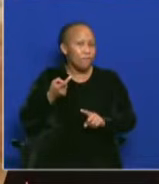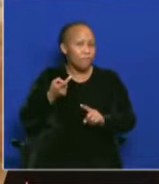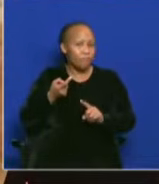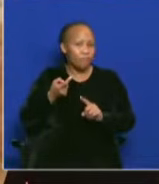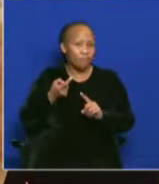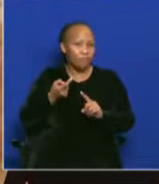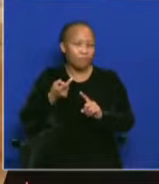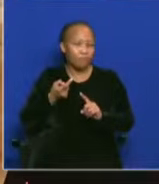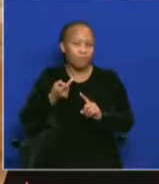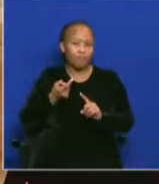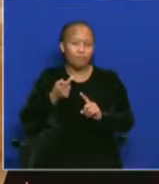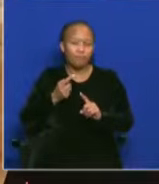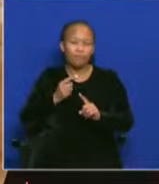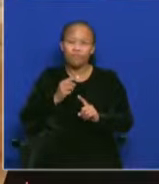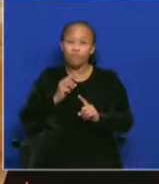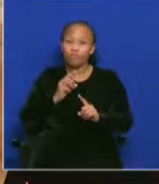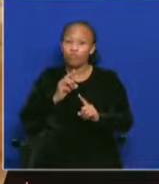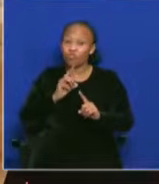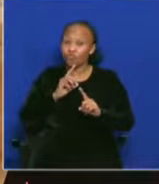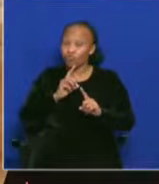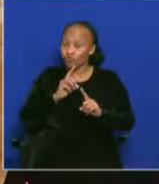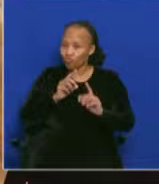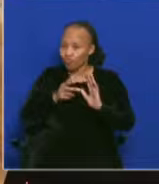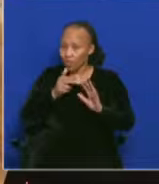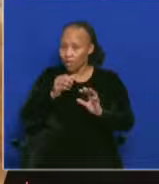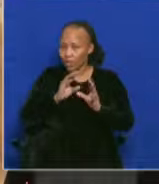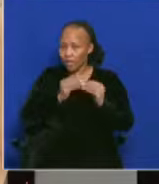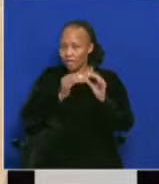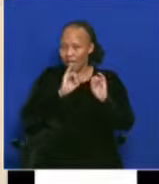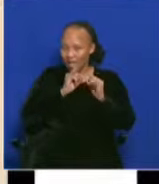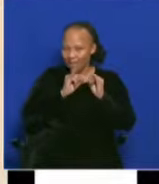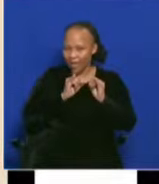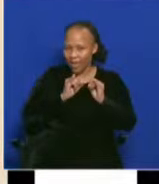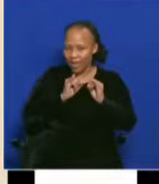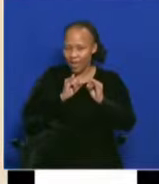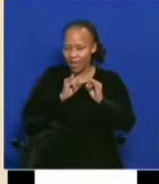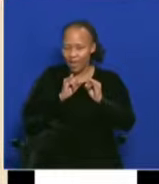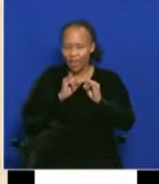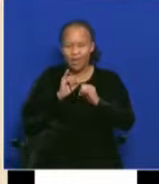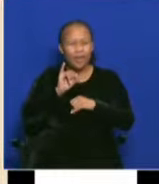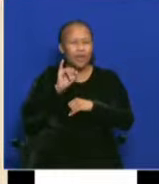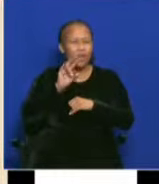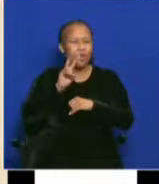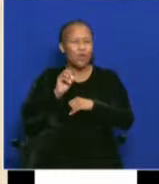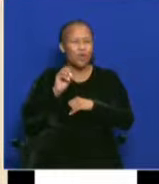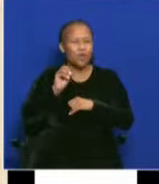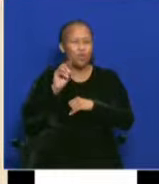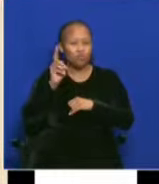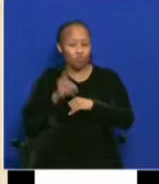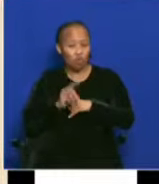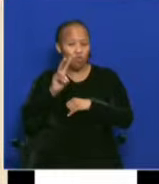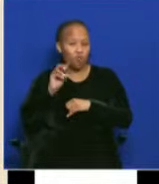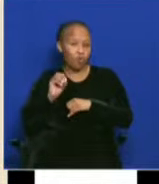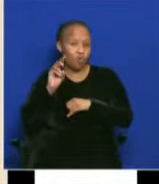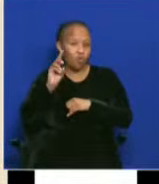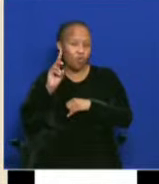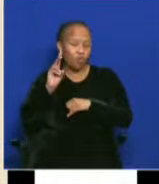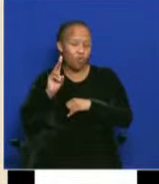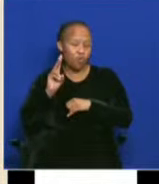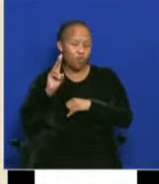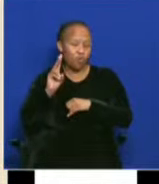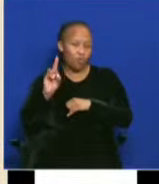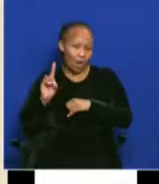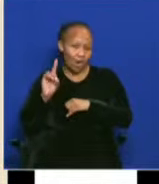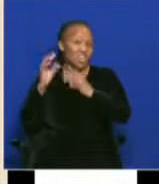number 11 of 2020/2021, and it's a Treasury instruction on COVID